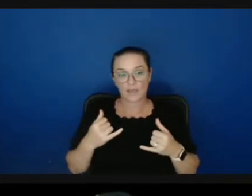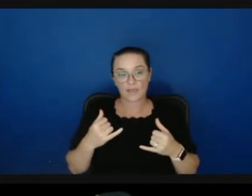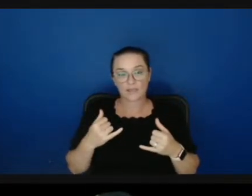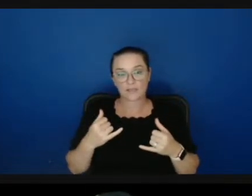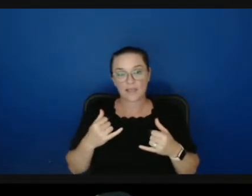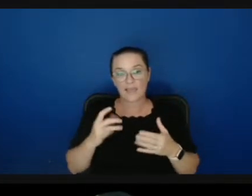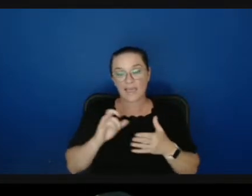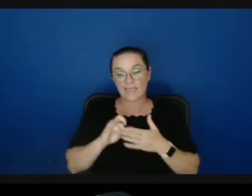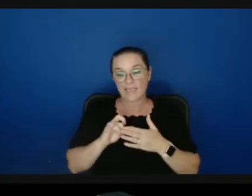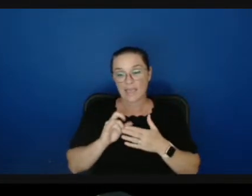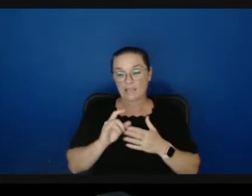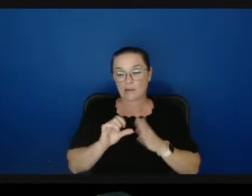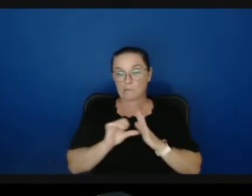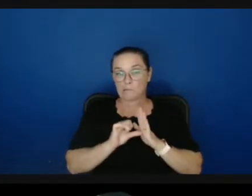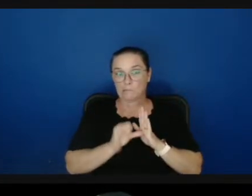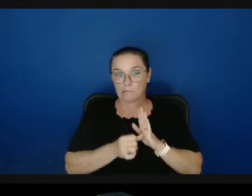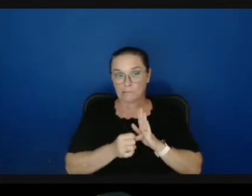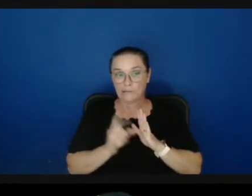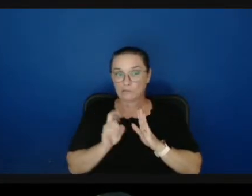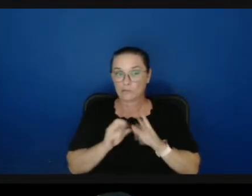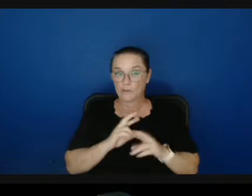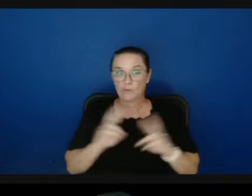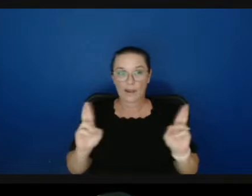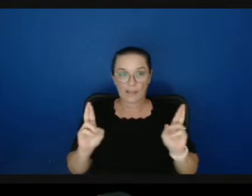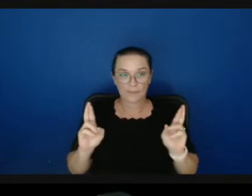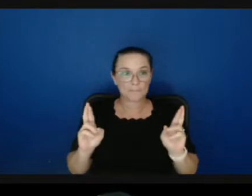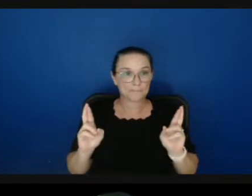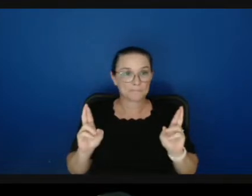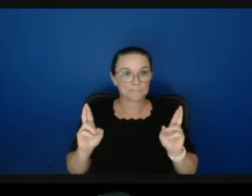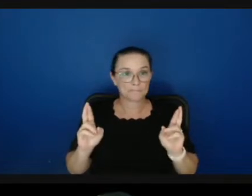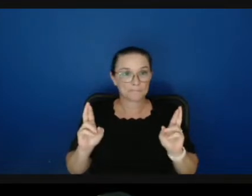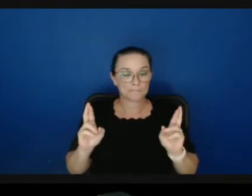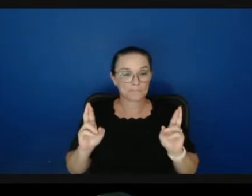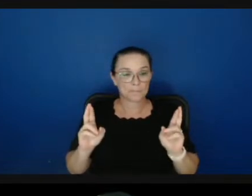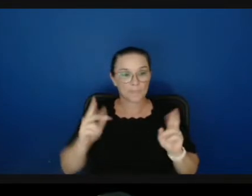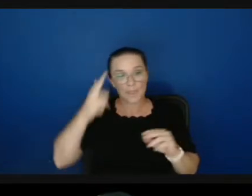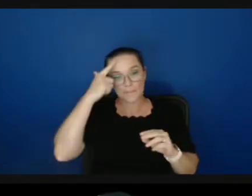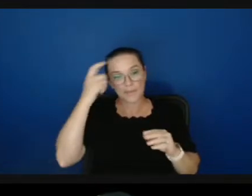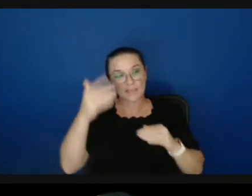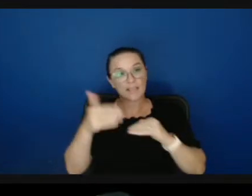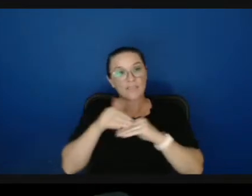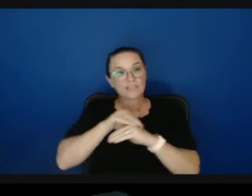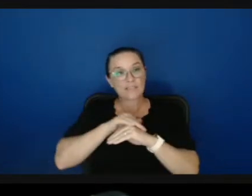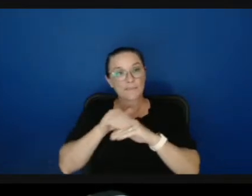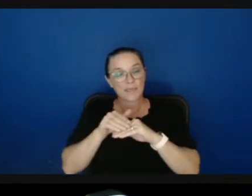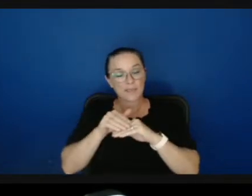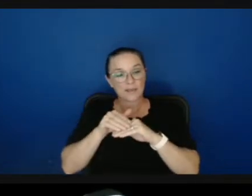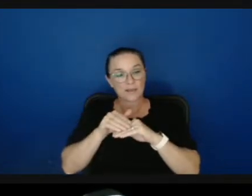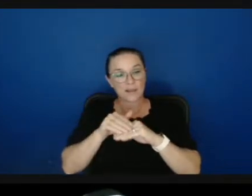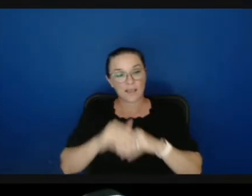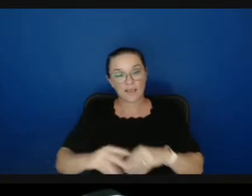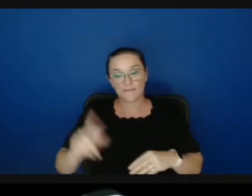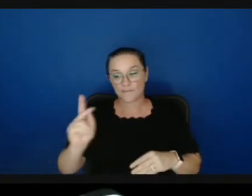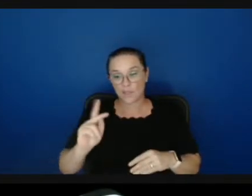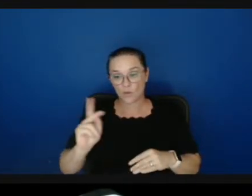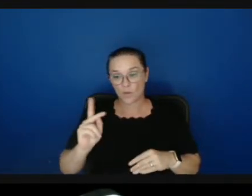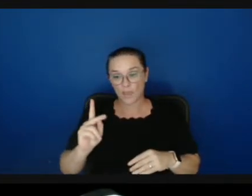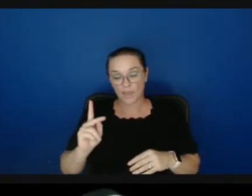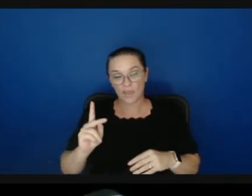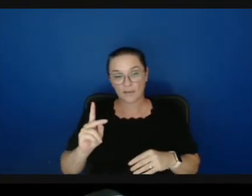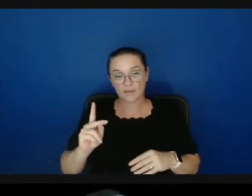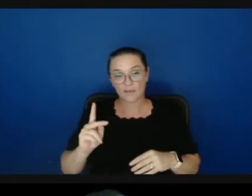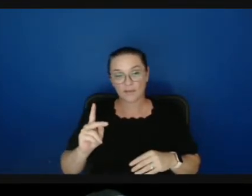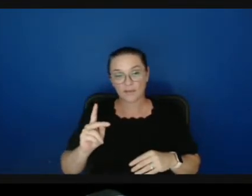that we should always be prepared for earthquakes, because at the summit of Kilauea, they are more likely for sure